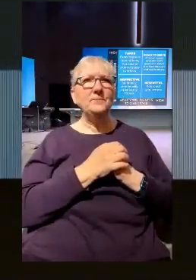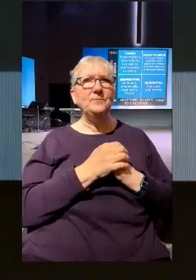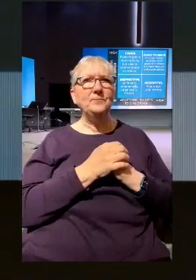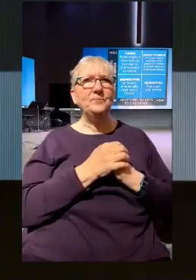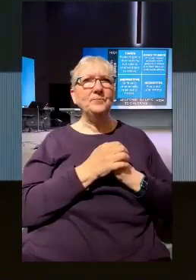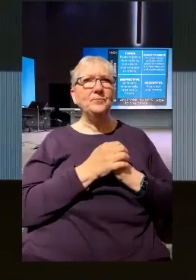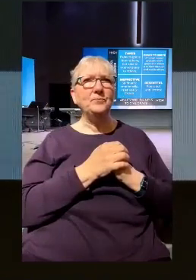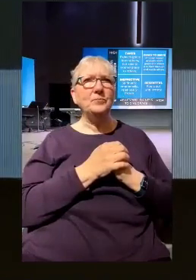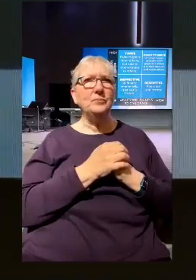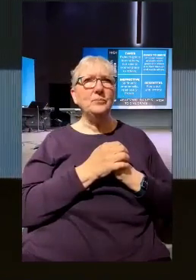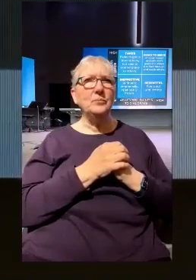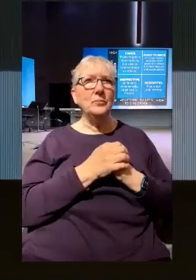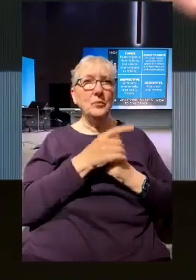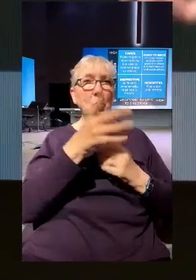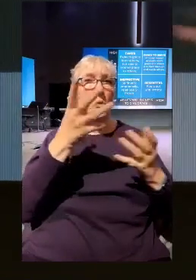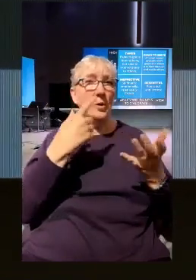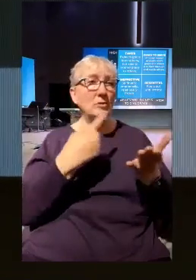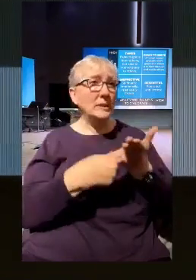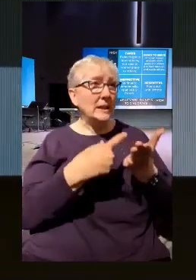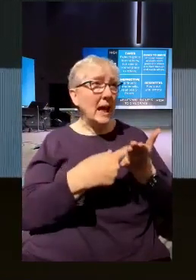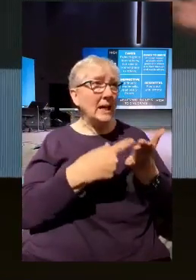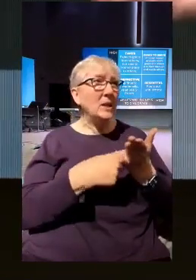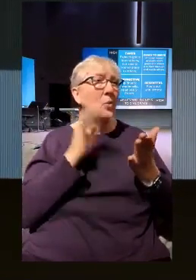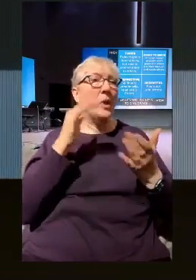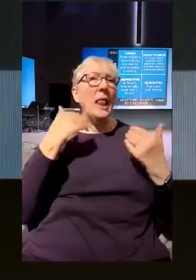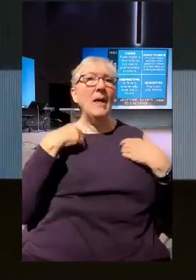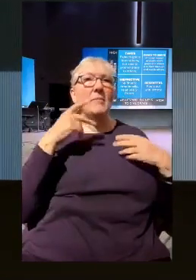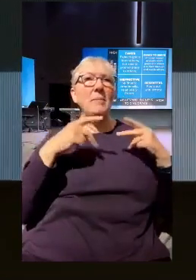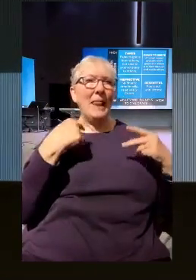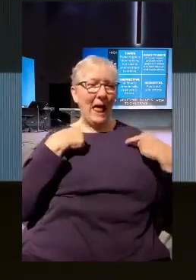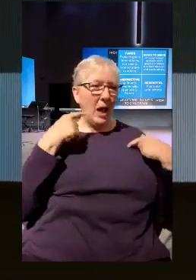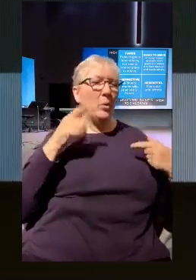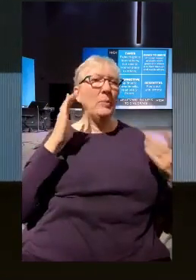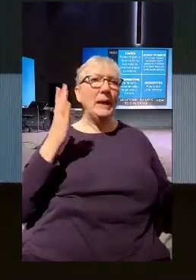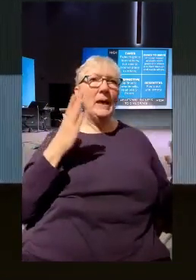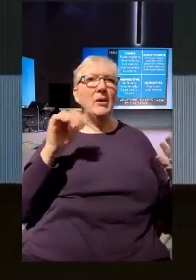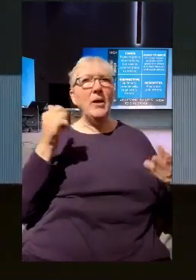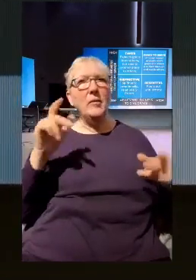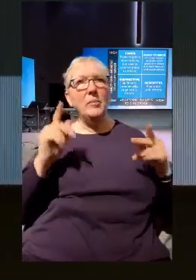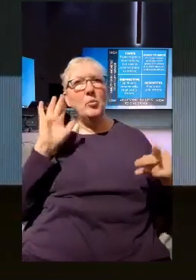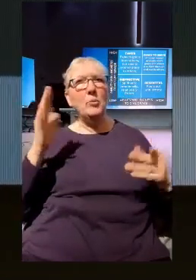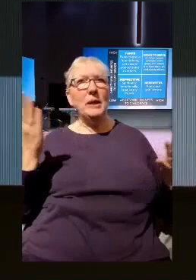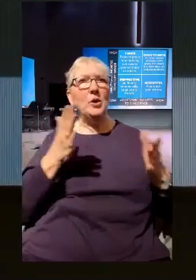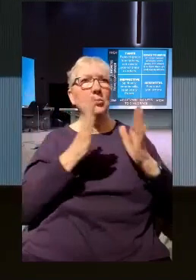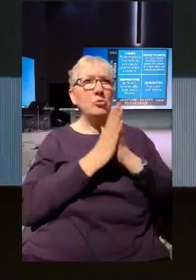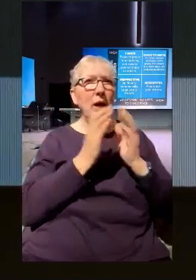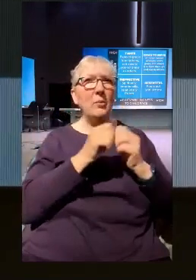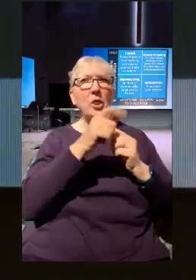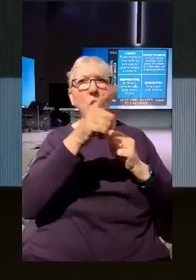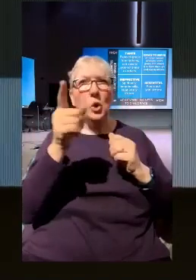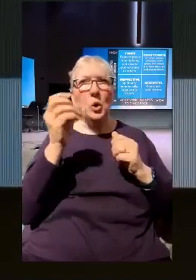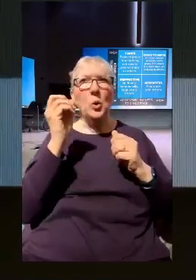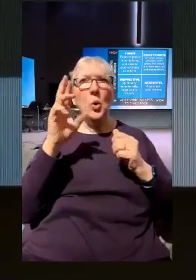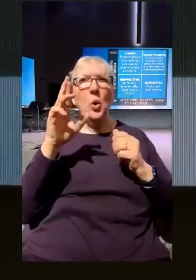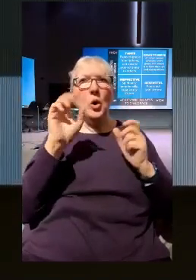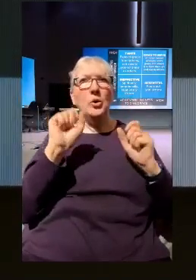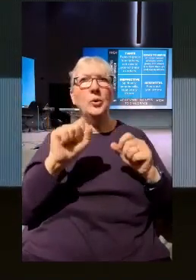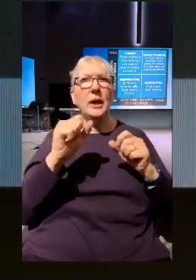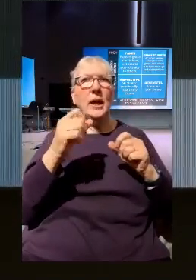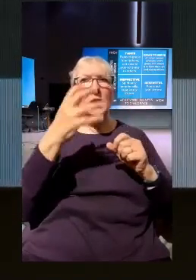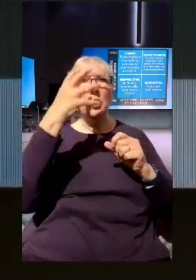If you want to talk about this, there'll be people, I'll be up here, there'll be people up here to pray with you, or you can always go out and ask at the